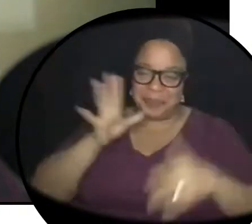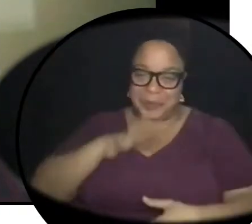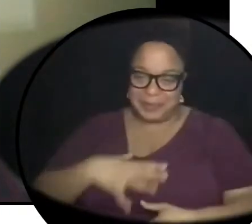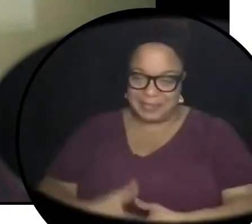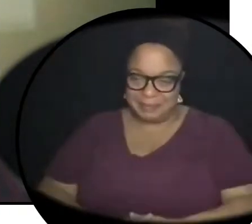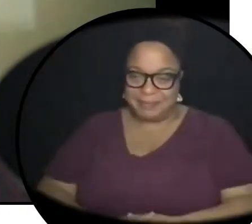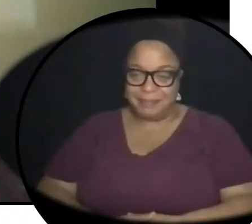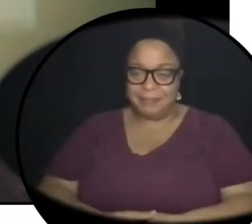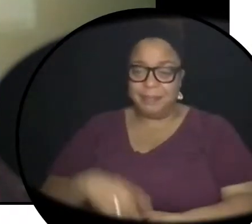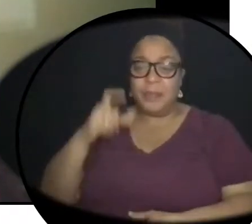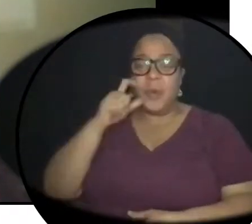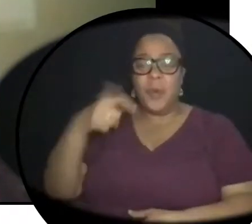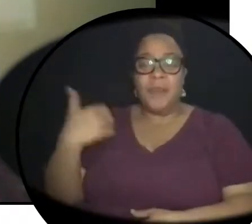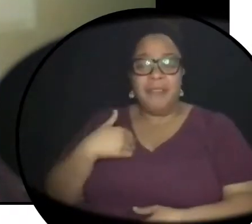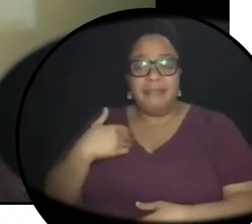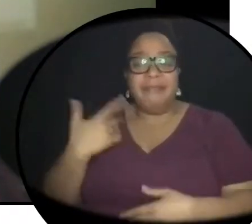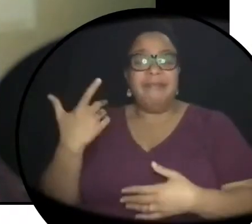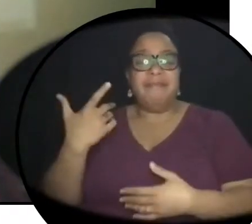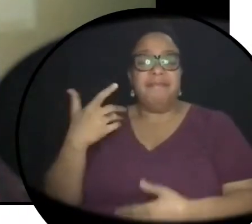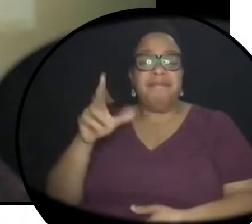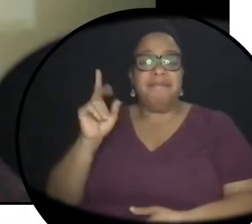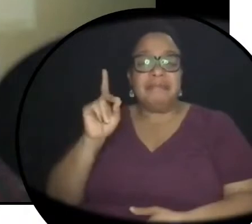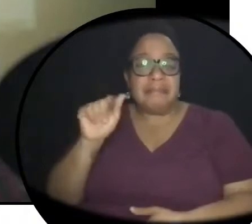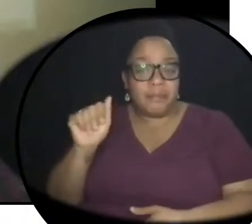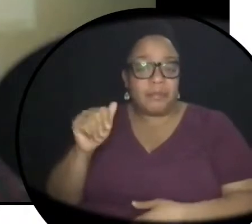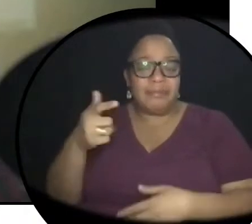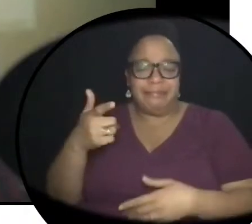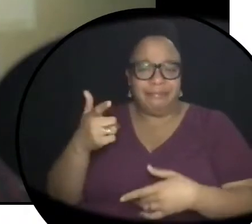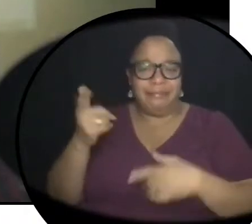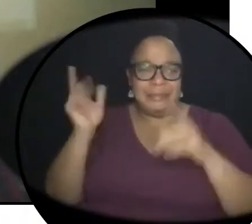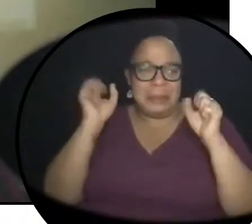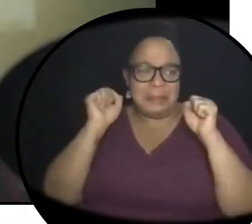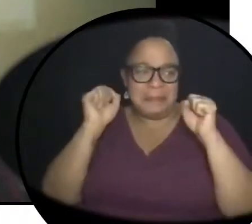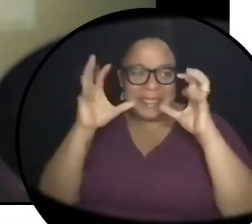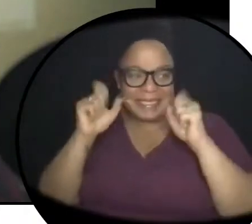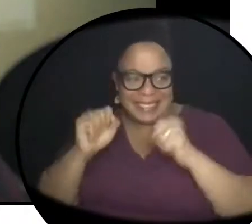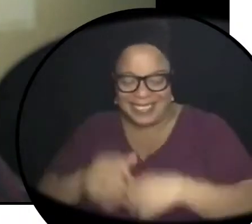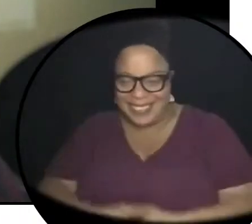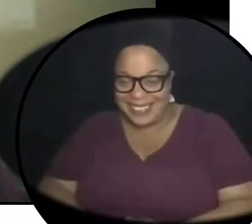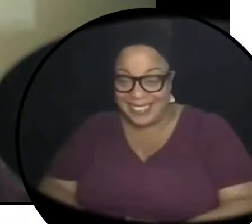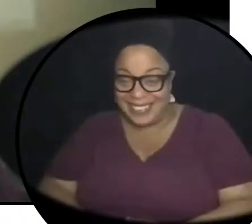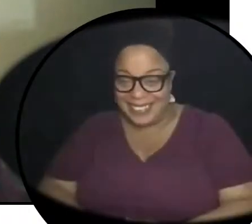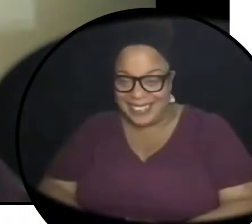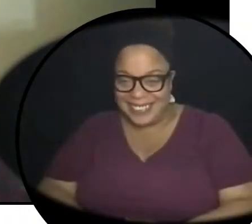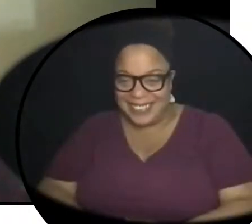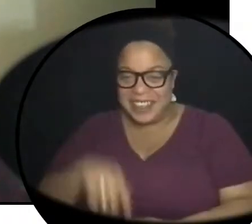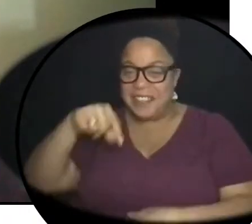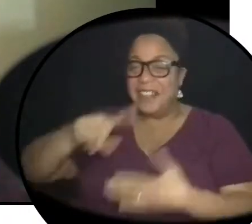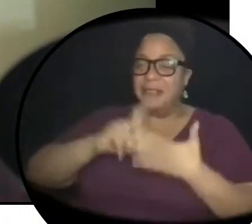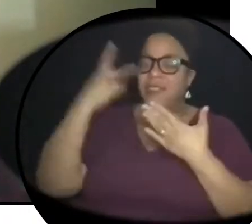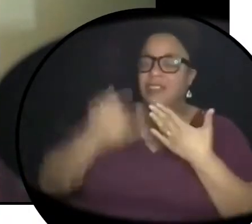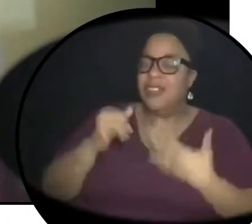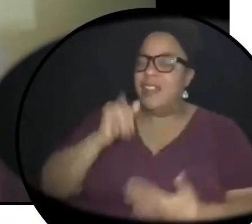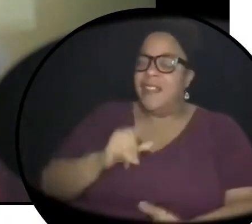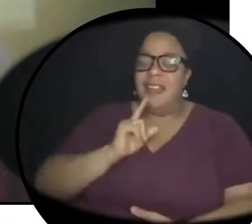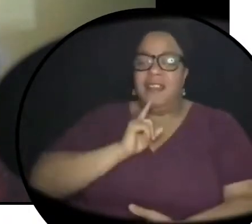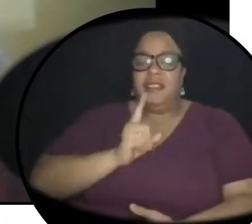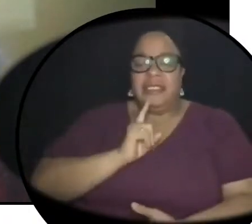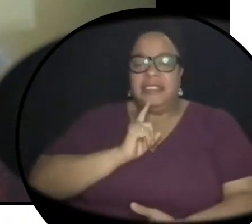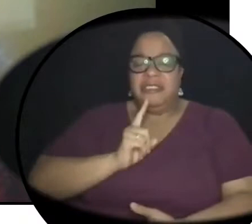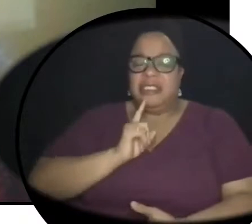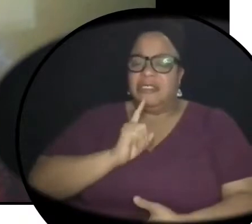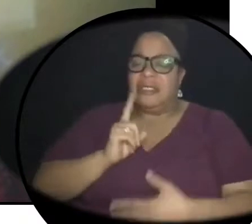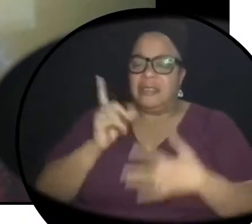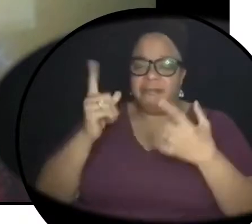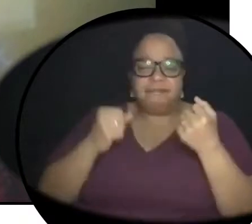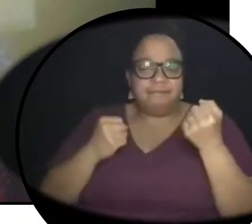a project that is supporting an organization that is very near and dear to my heart, People's Advocacy Institute. So first I